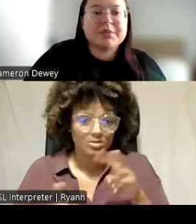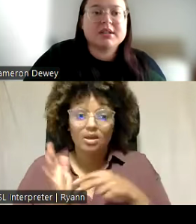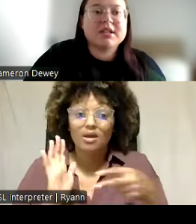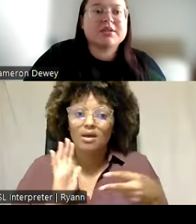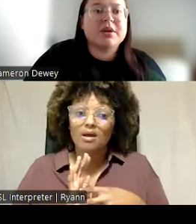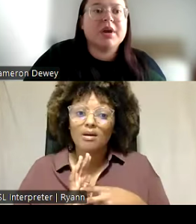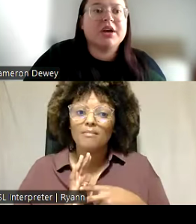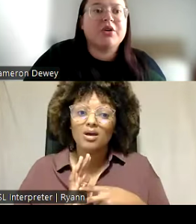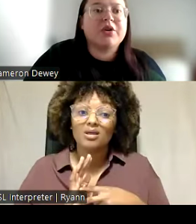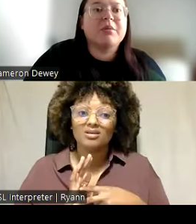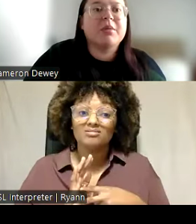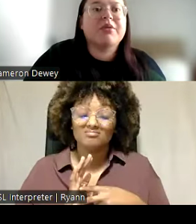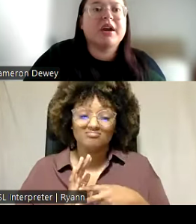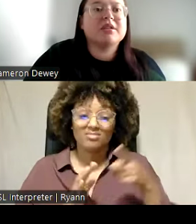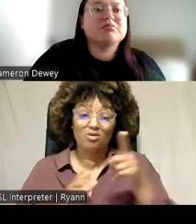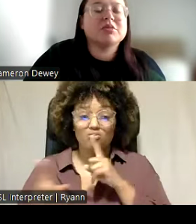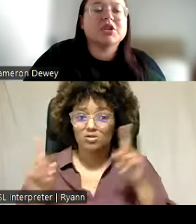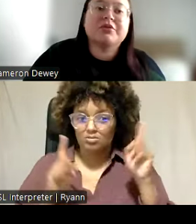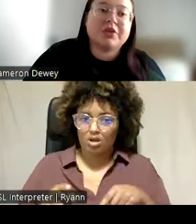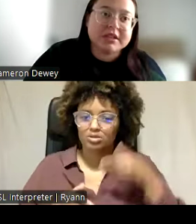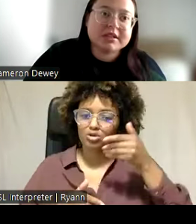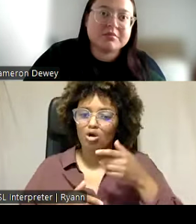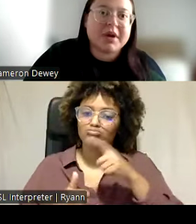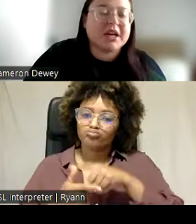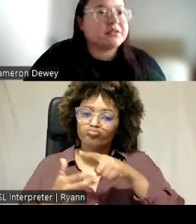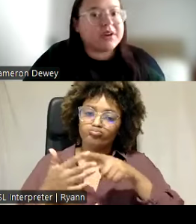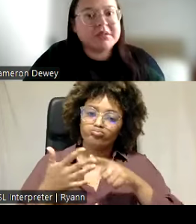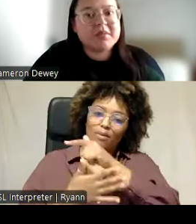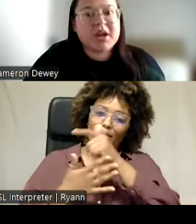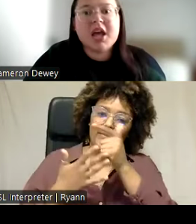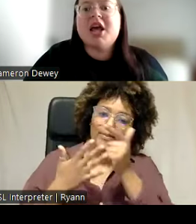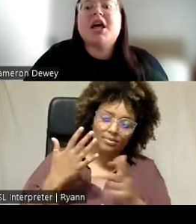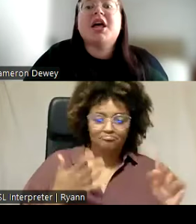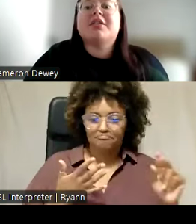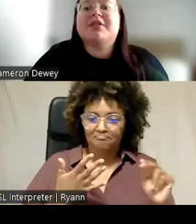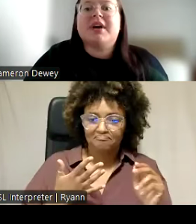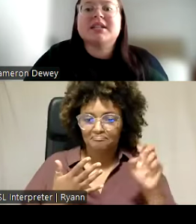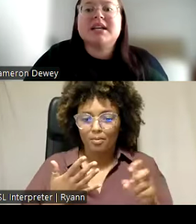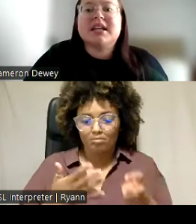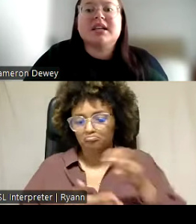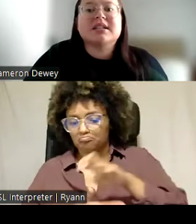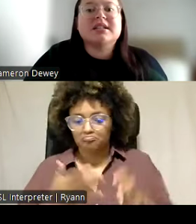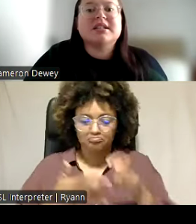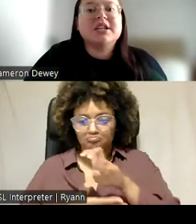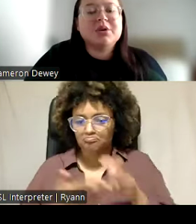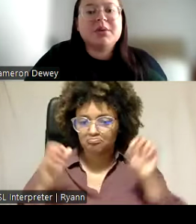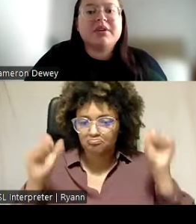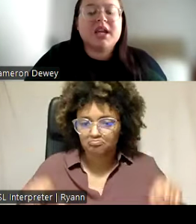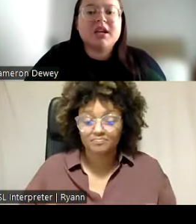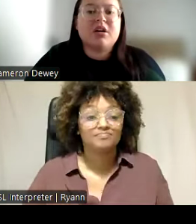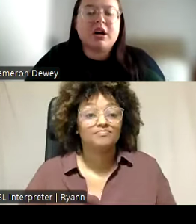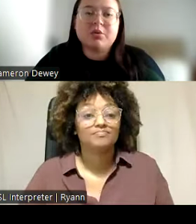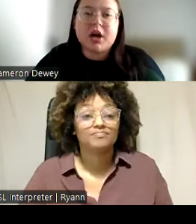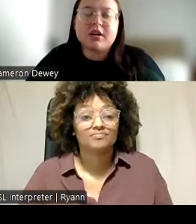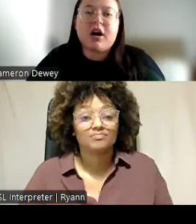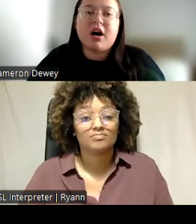these responses, so they may go from fight to freeze, back to fight. The defense cascade is a continuum of